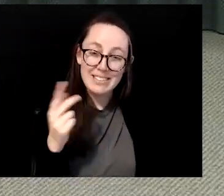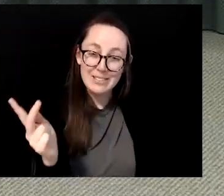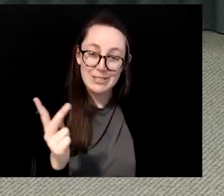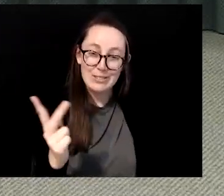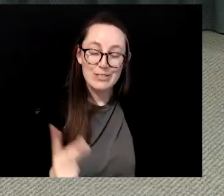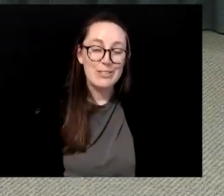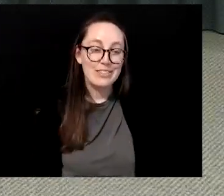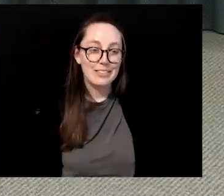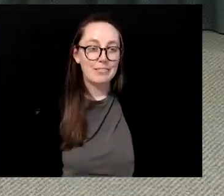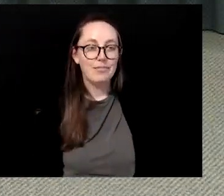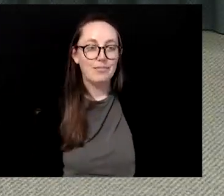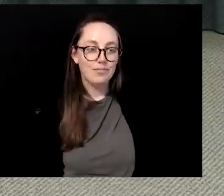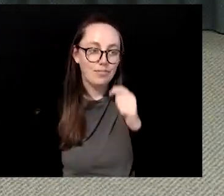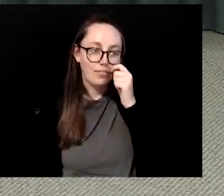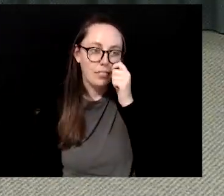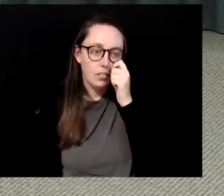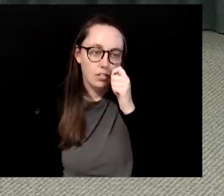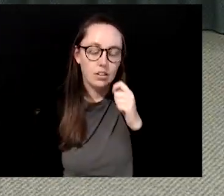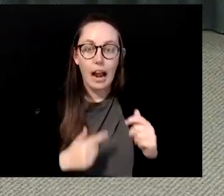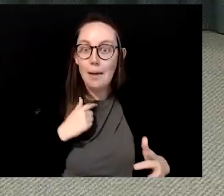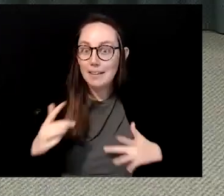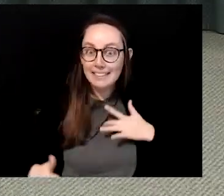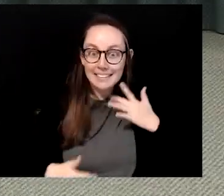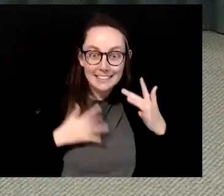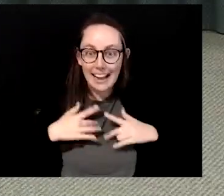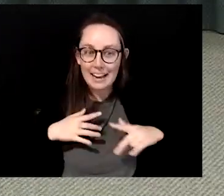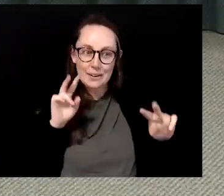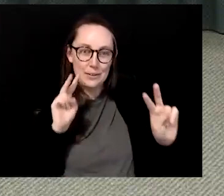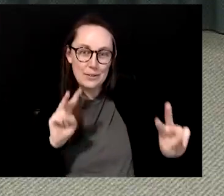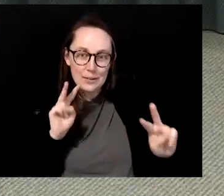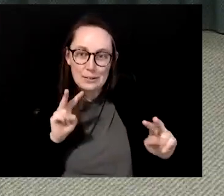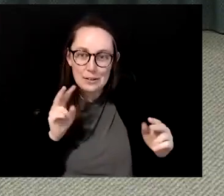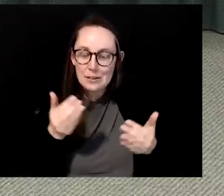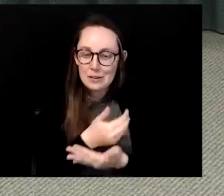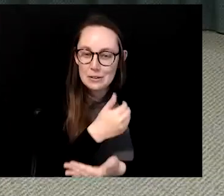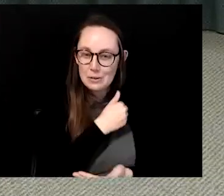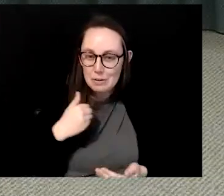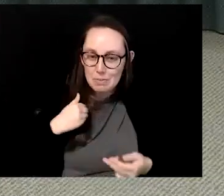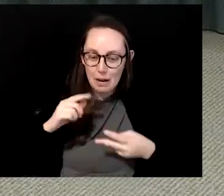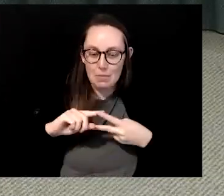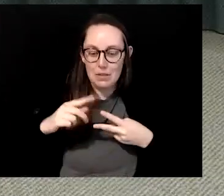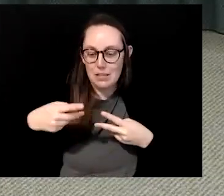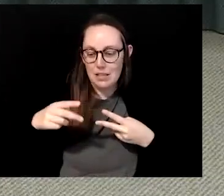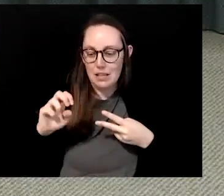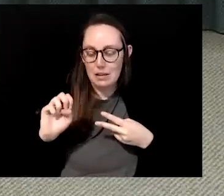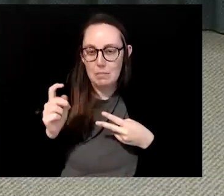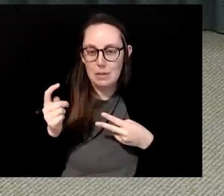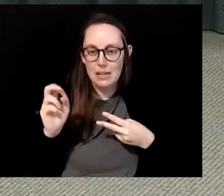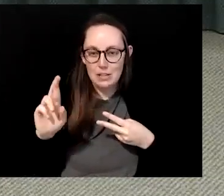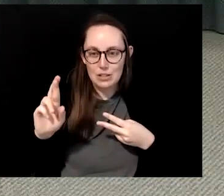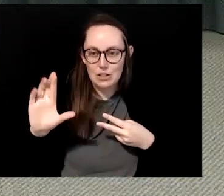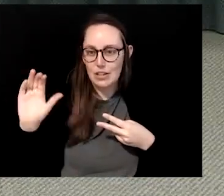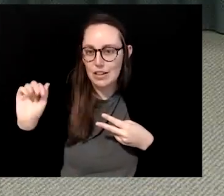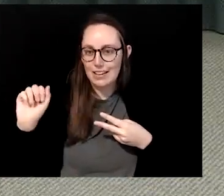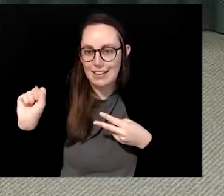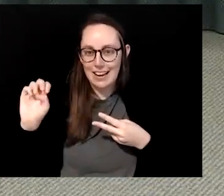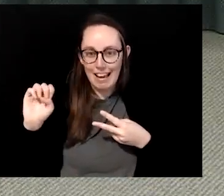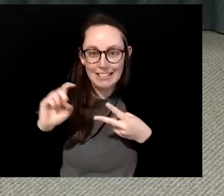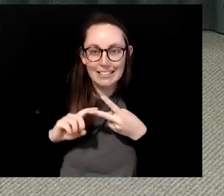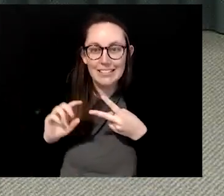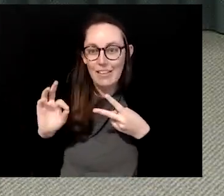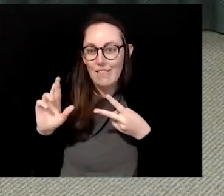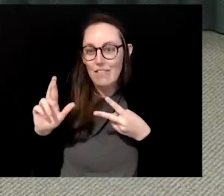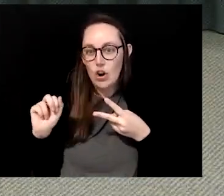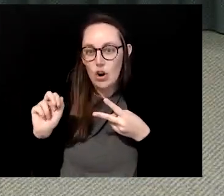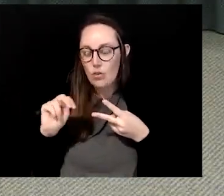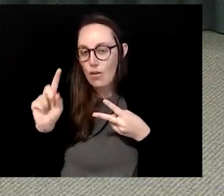also I'm very excited looking forward to the new members uh uh Peter case and Franz reichsman will be joining us at